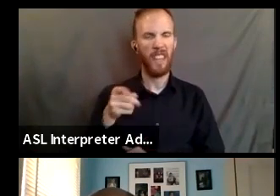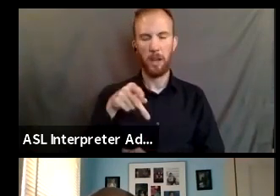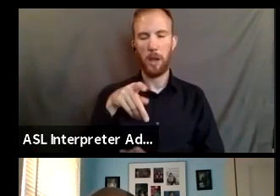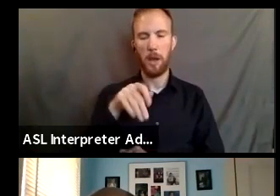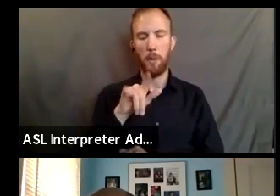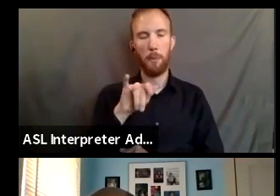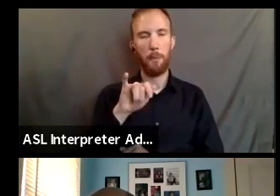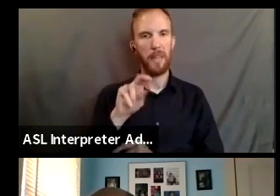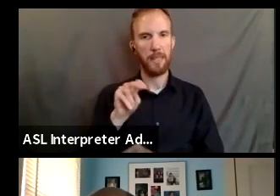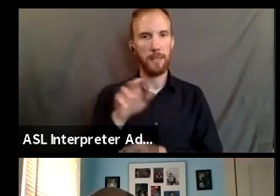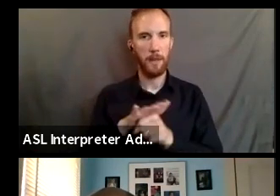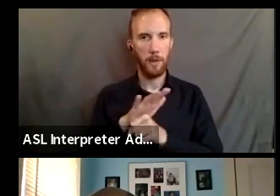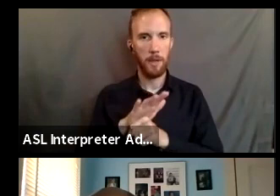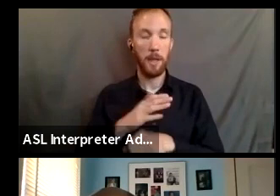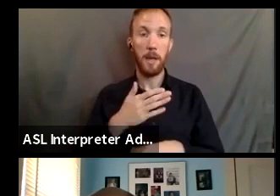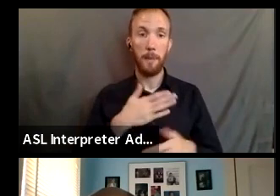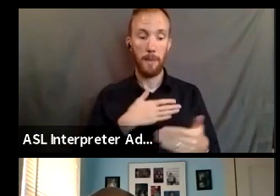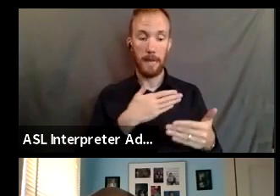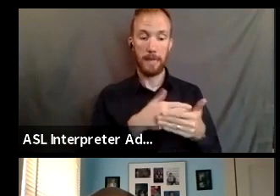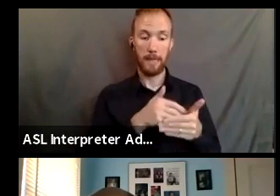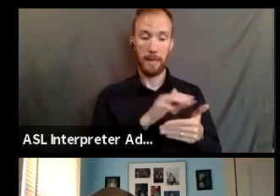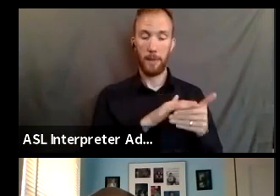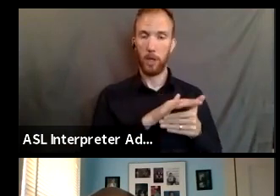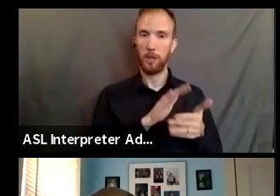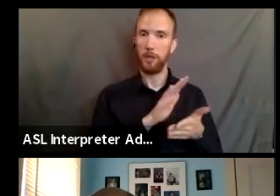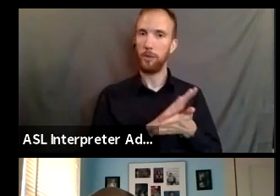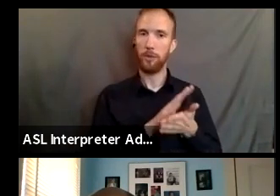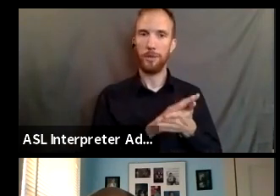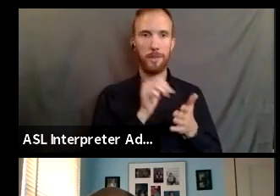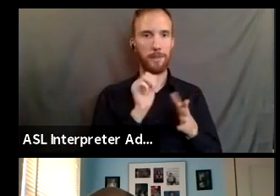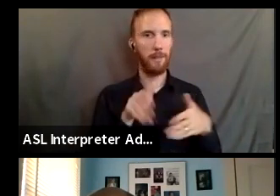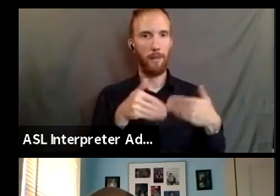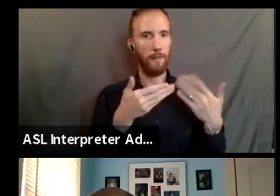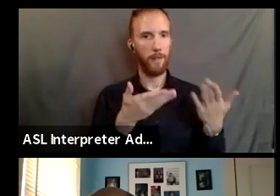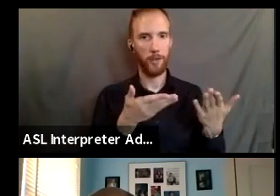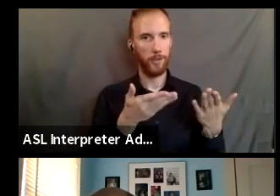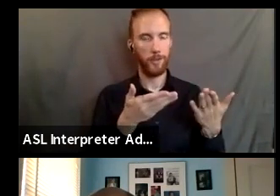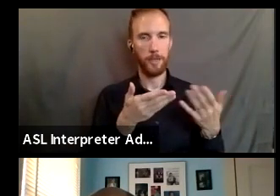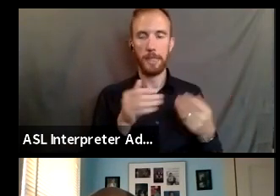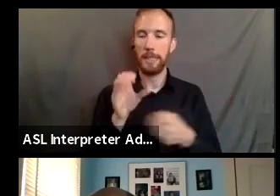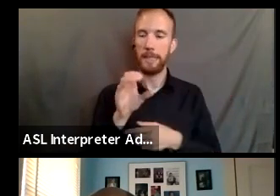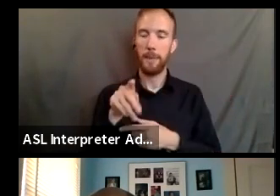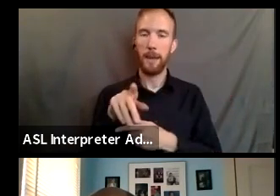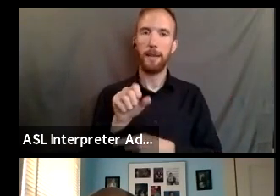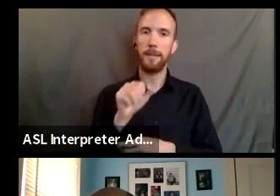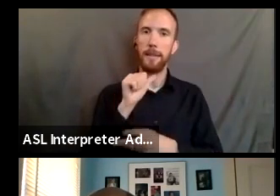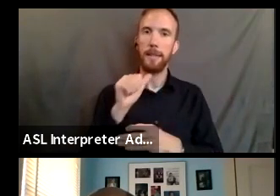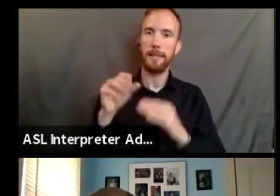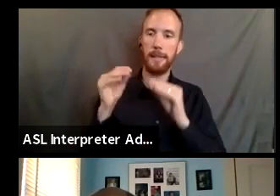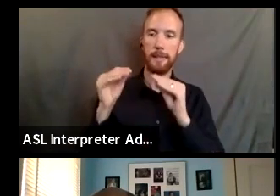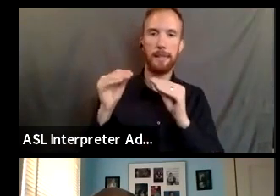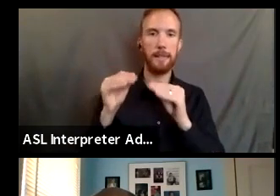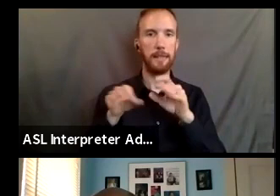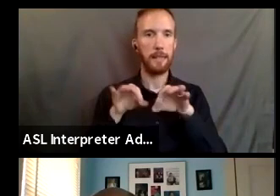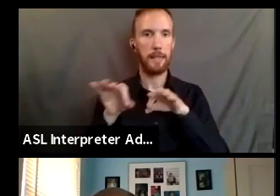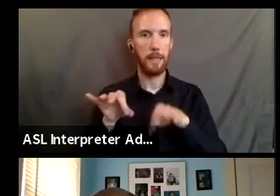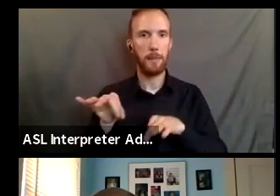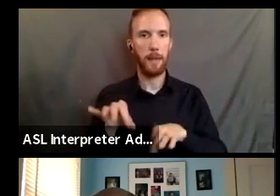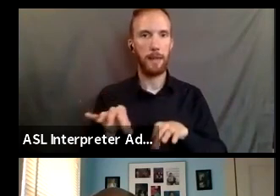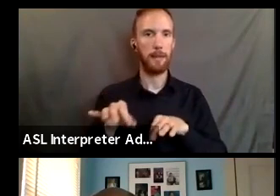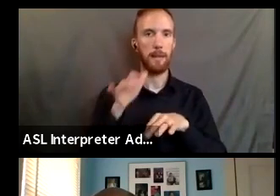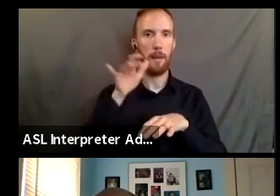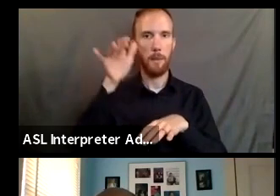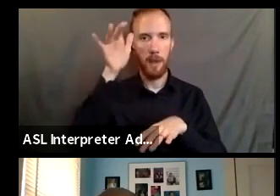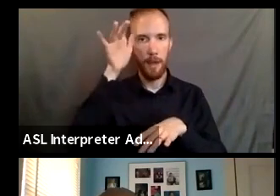my neighborhood school does not offer this option cps is not educating parents as far as the richness and the